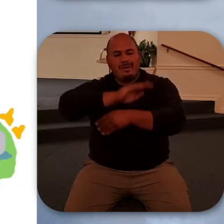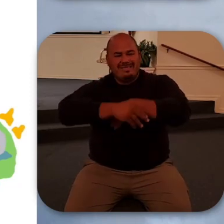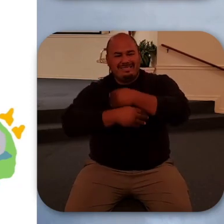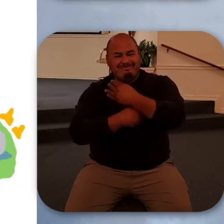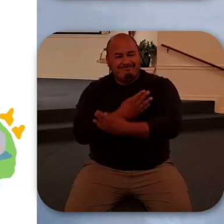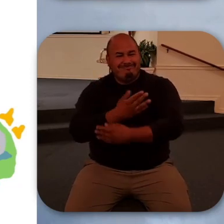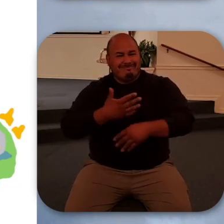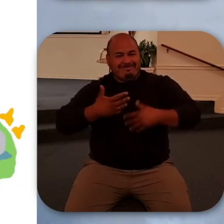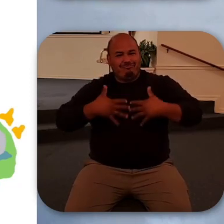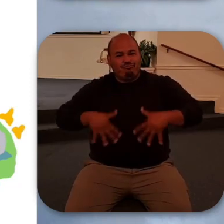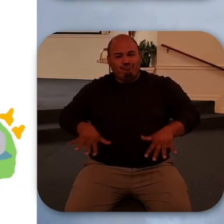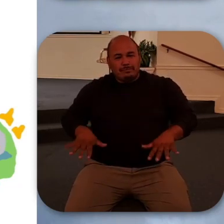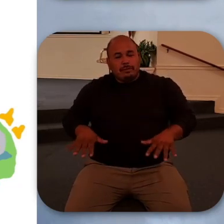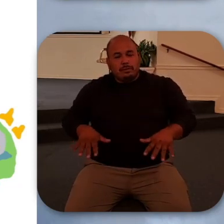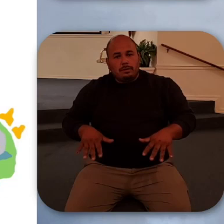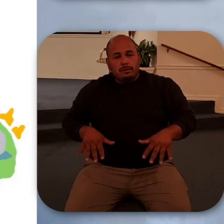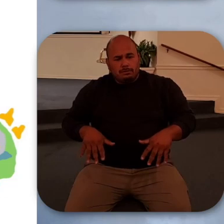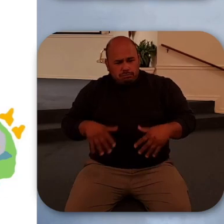go.